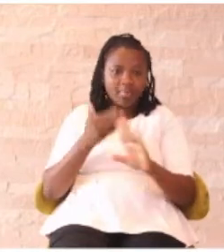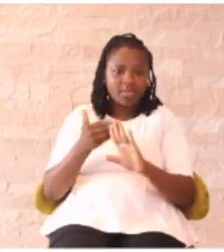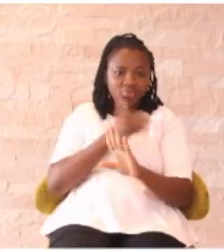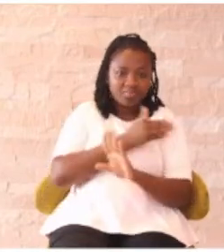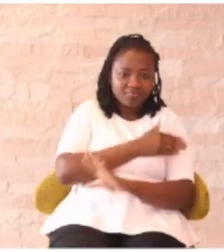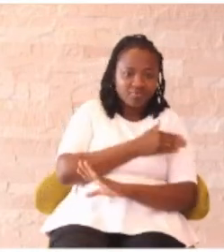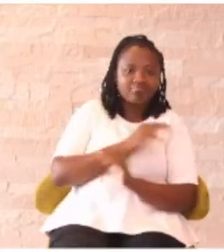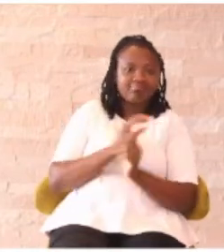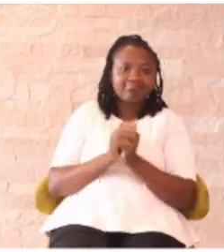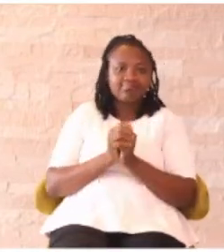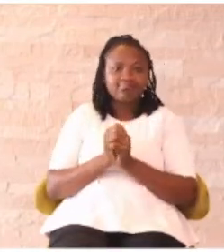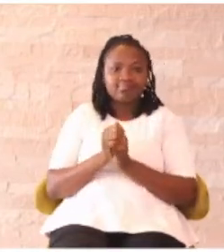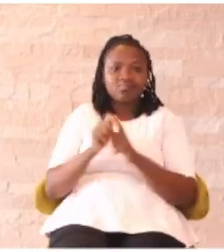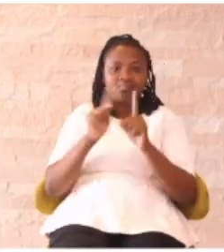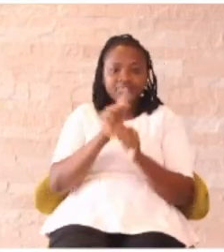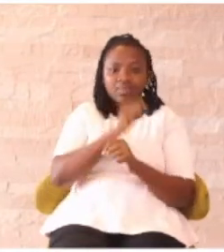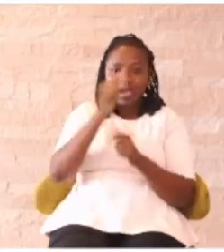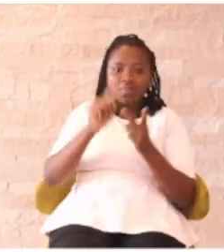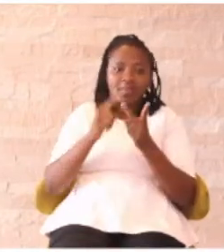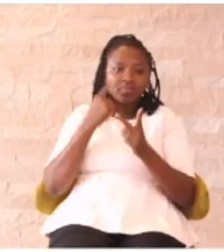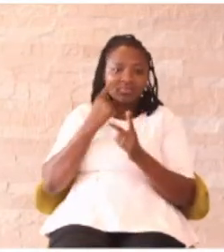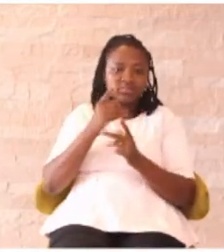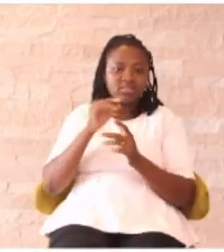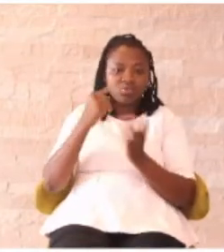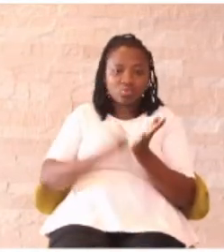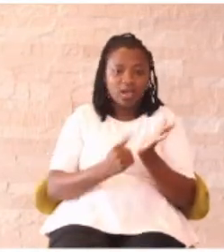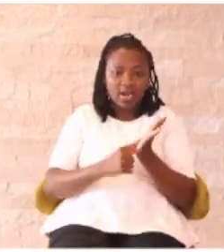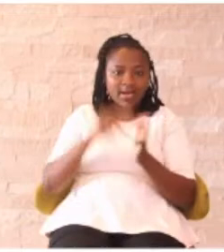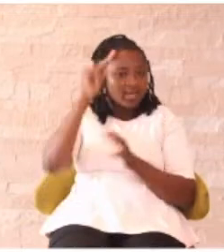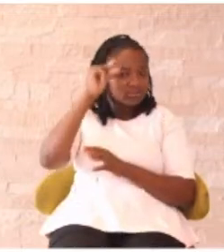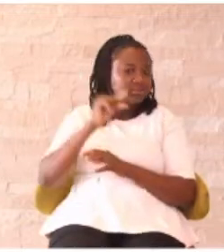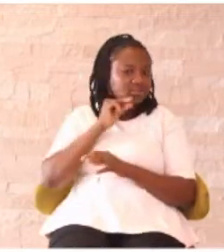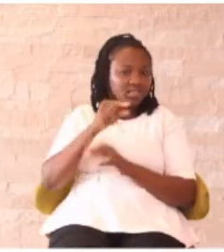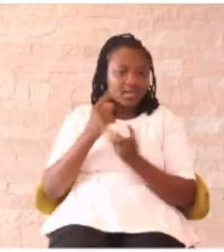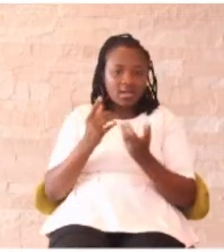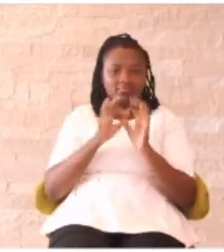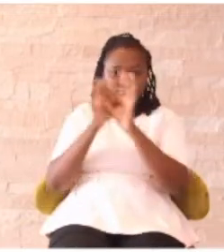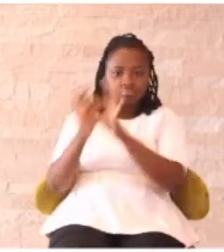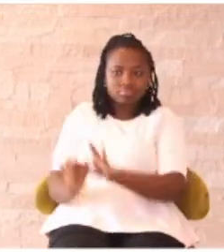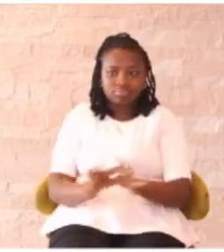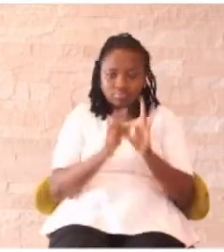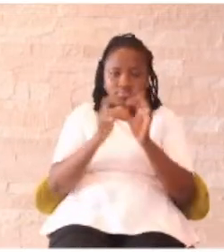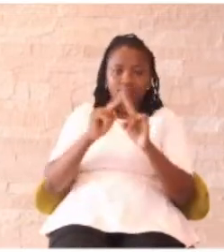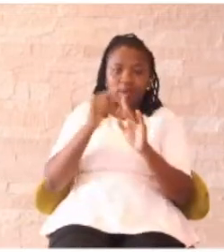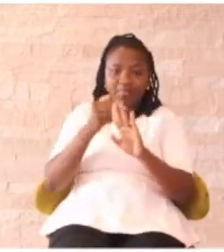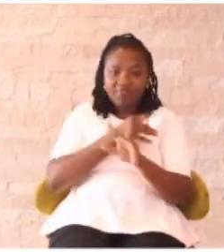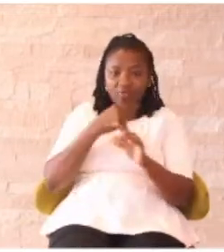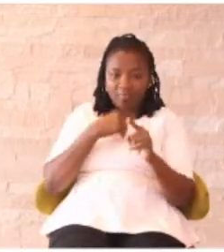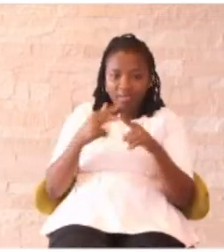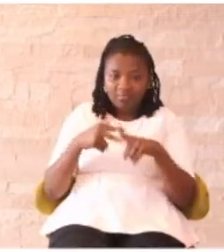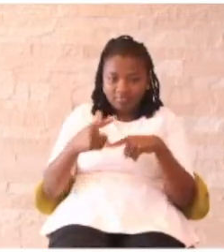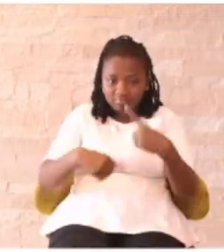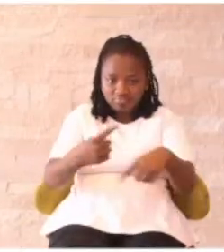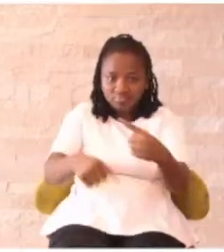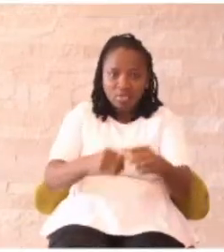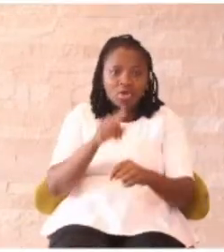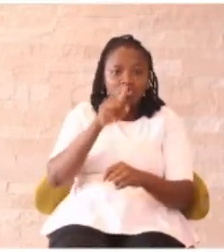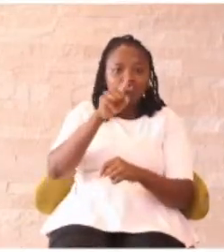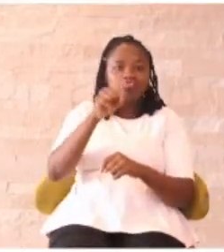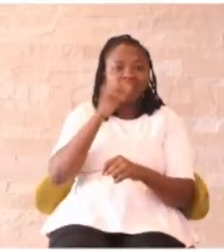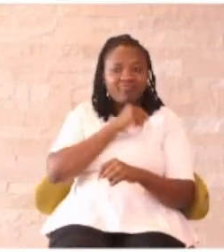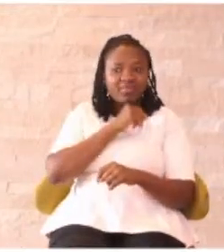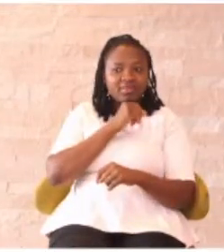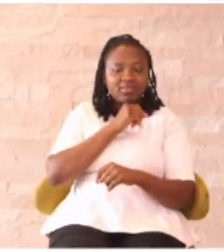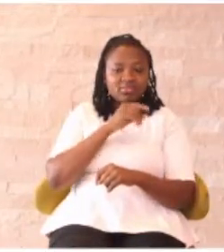The other is the growth of the Uganda Gender Consortium, bringing on board new players. Before I go on with this, FOWODE in